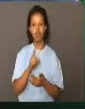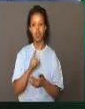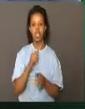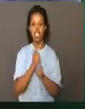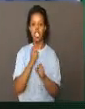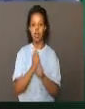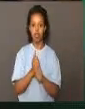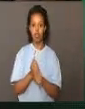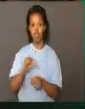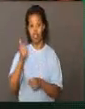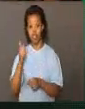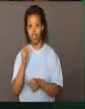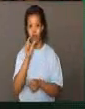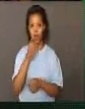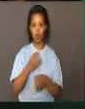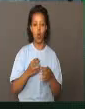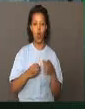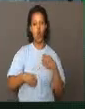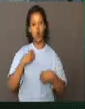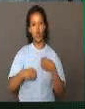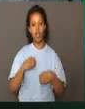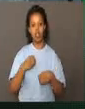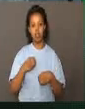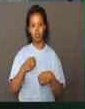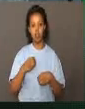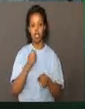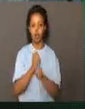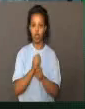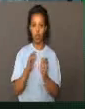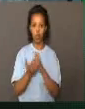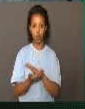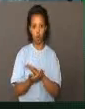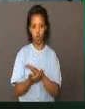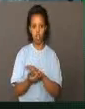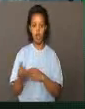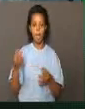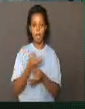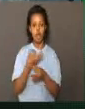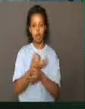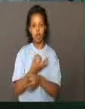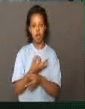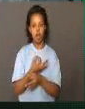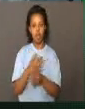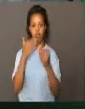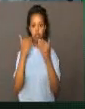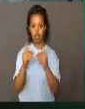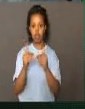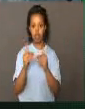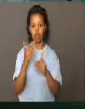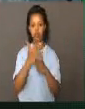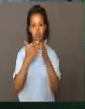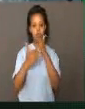other microorganisms and are produced on an industrial scale using